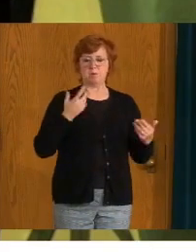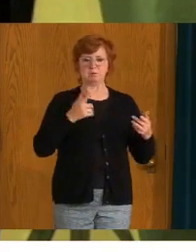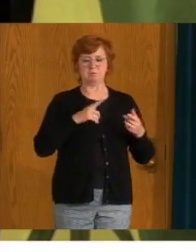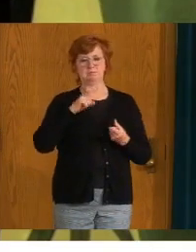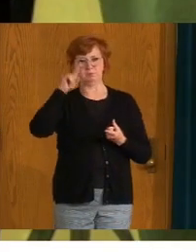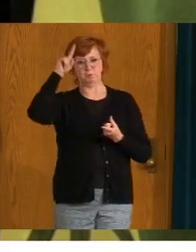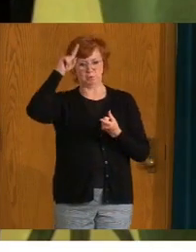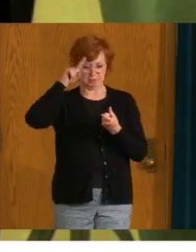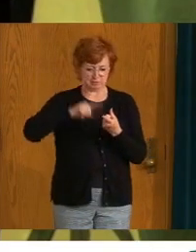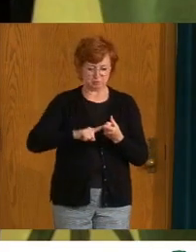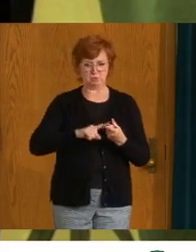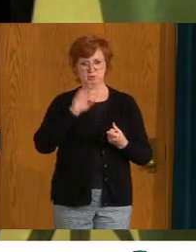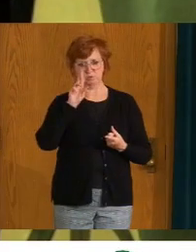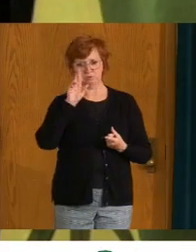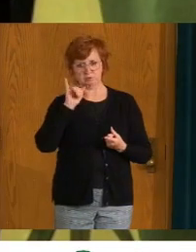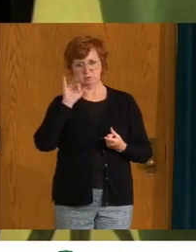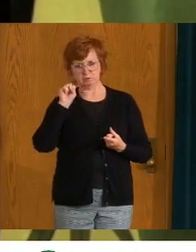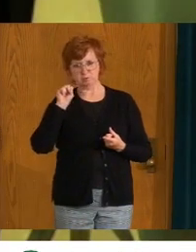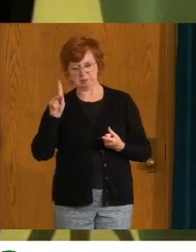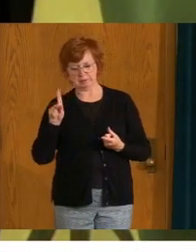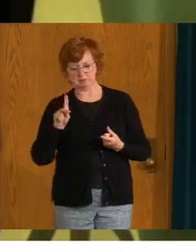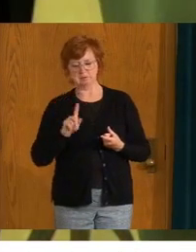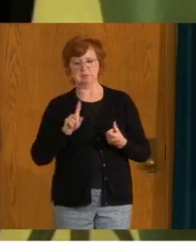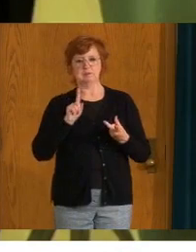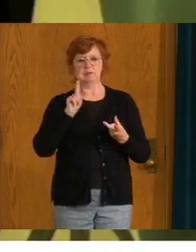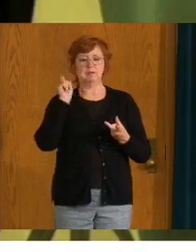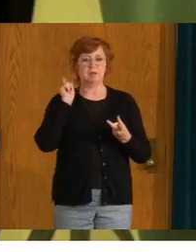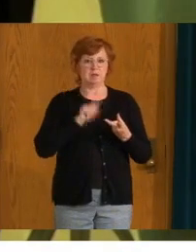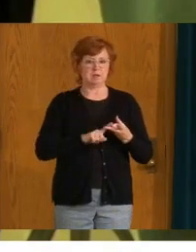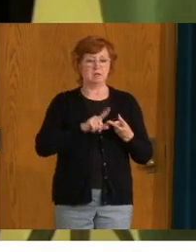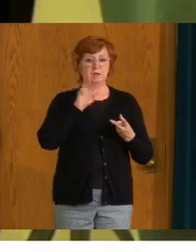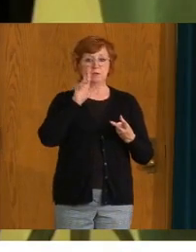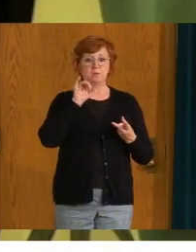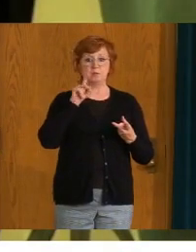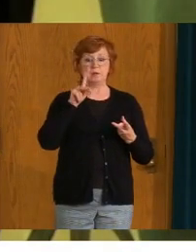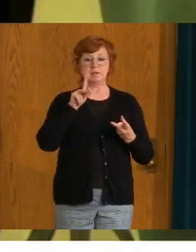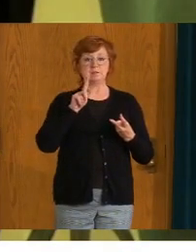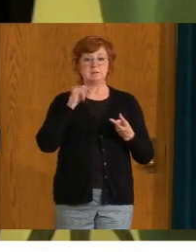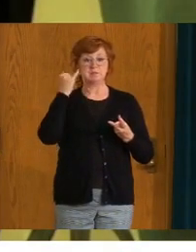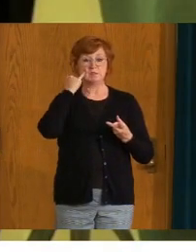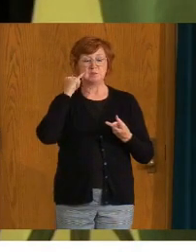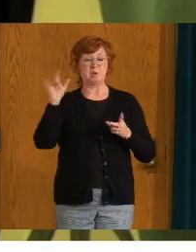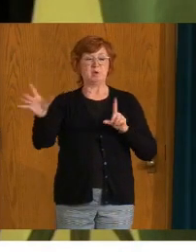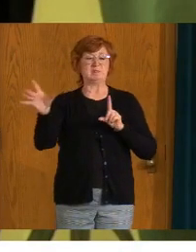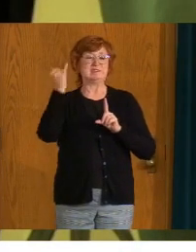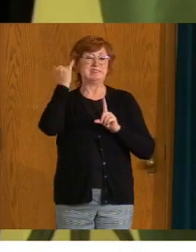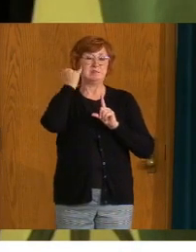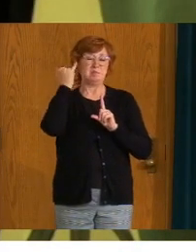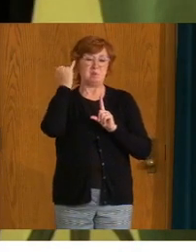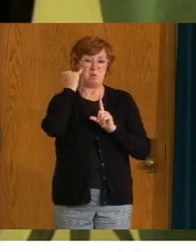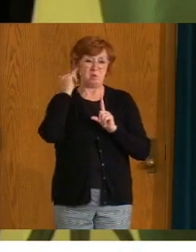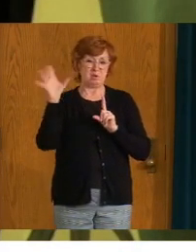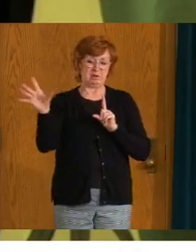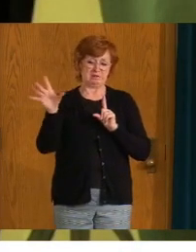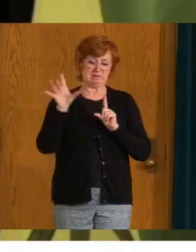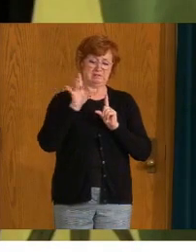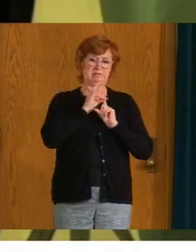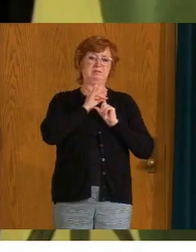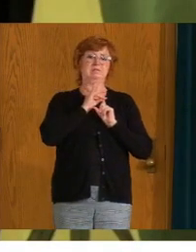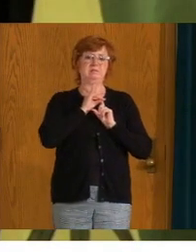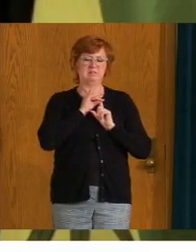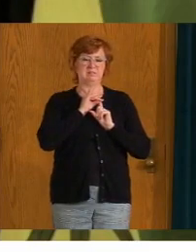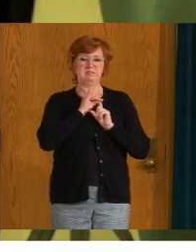COVID is far less, exponentially less. Your risk then of, even if you do contract COVID, which is already lower,